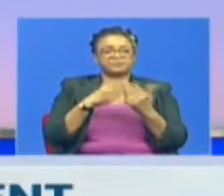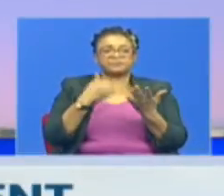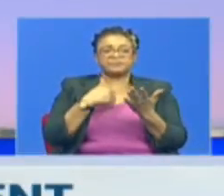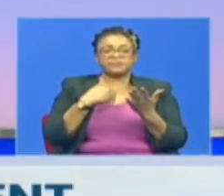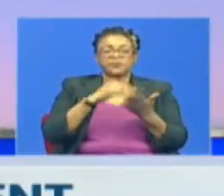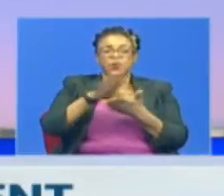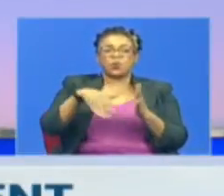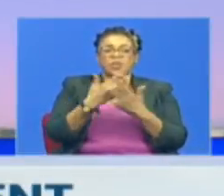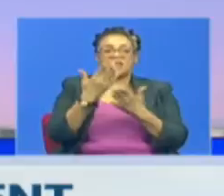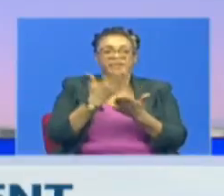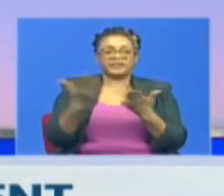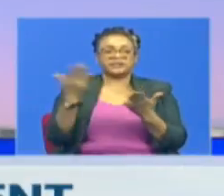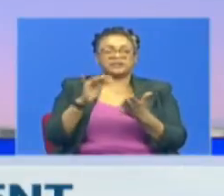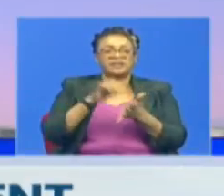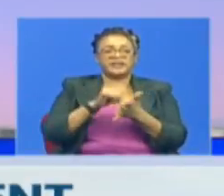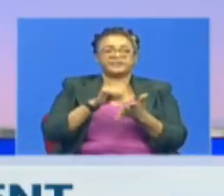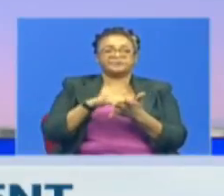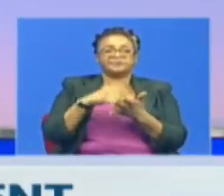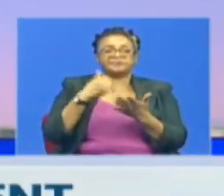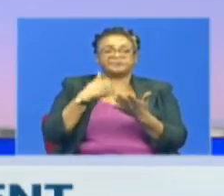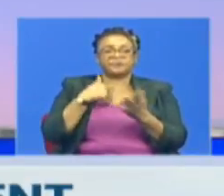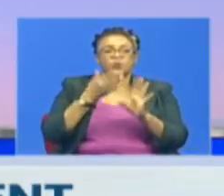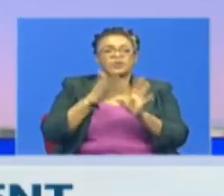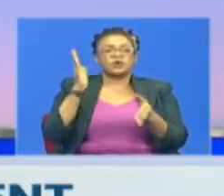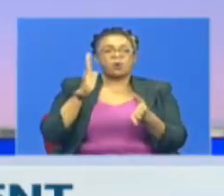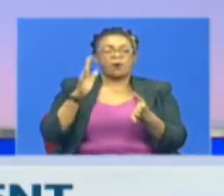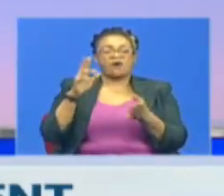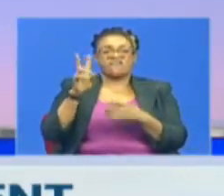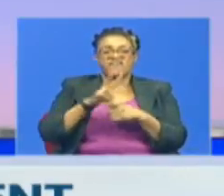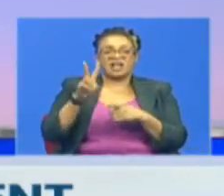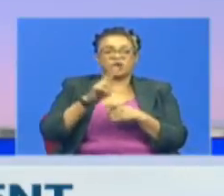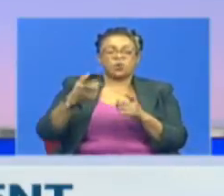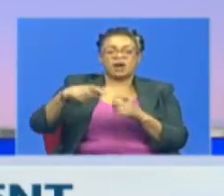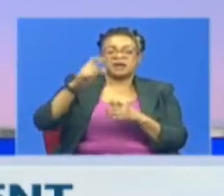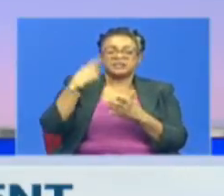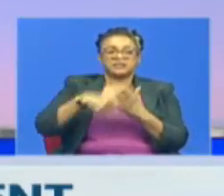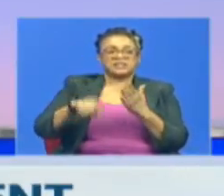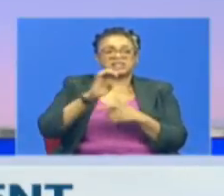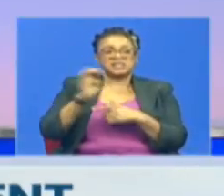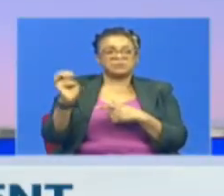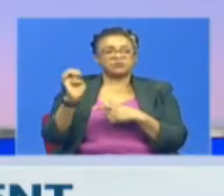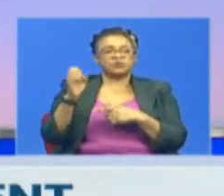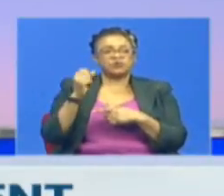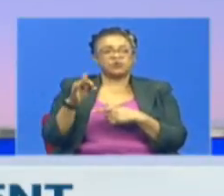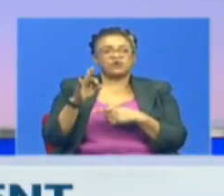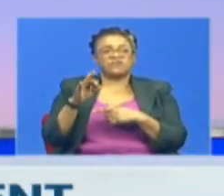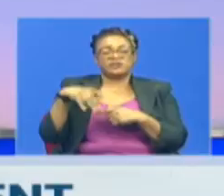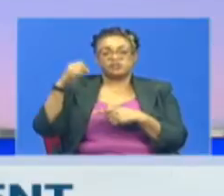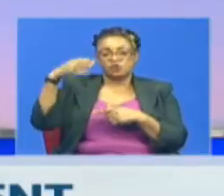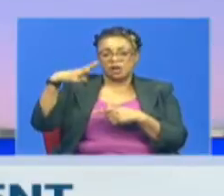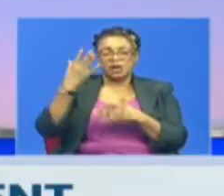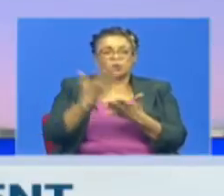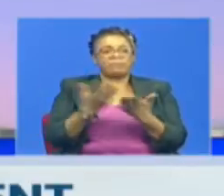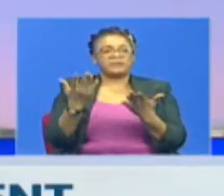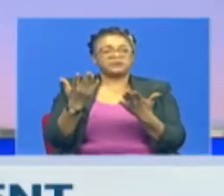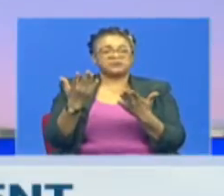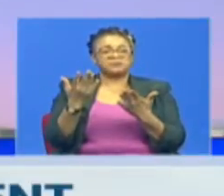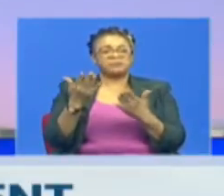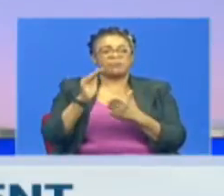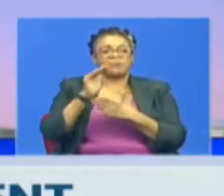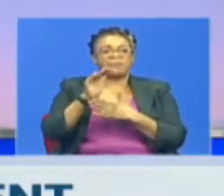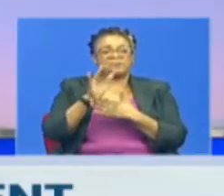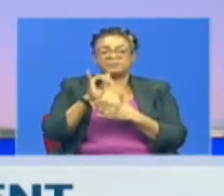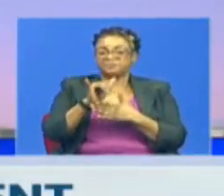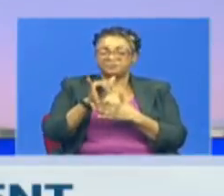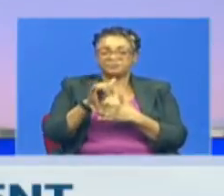also endorsed the withdrawal of the value-added tax exemption status of solar equipment. Stakeholders in the